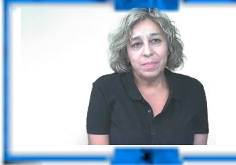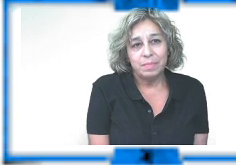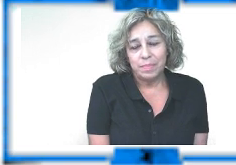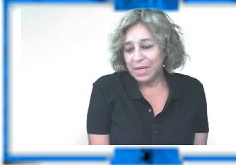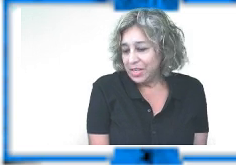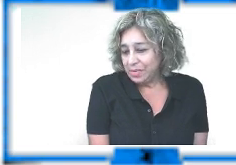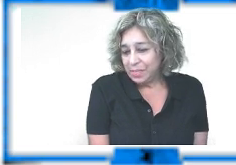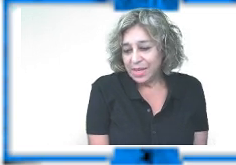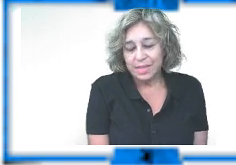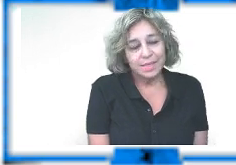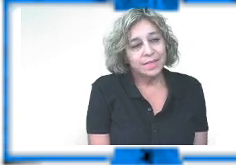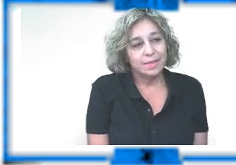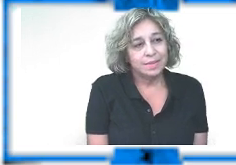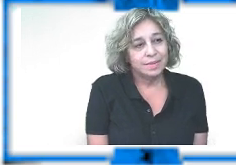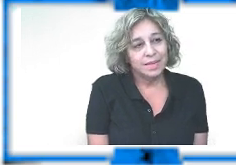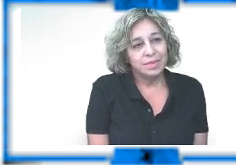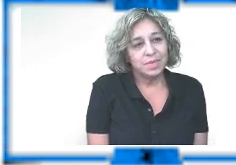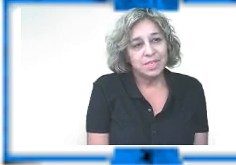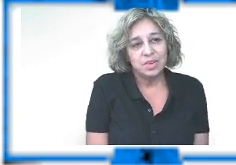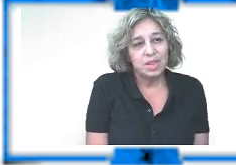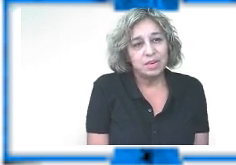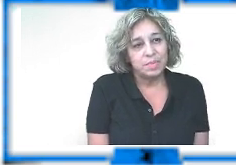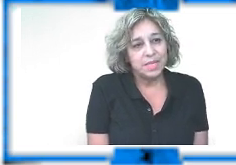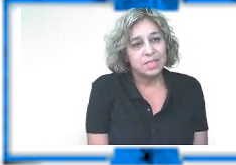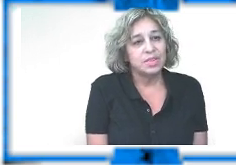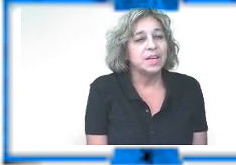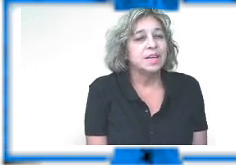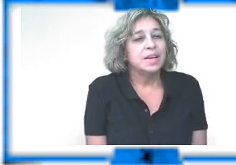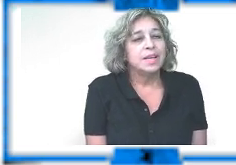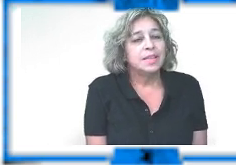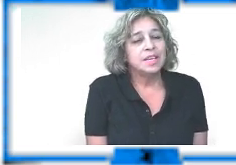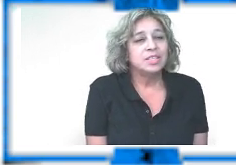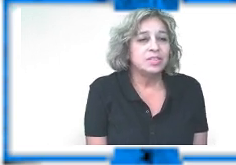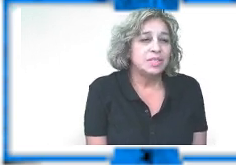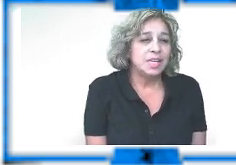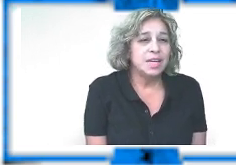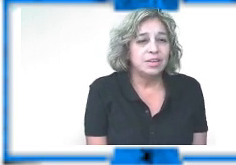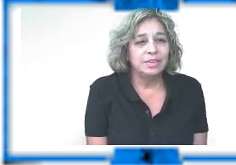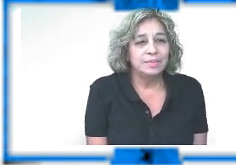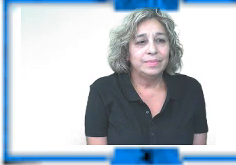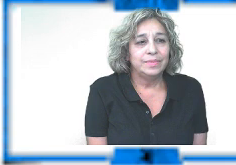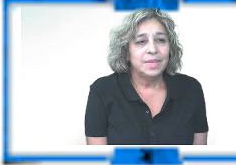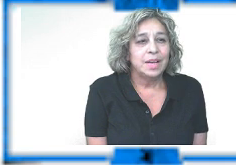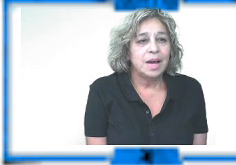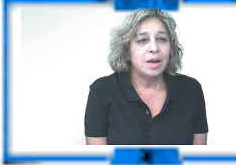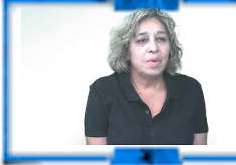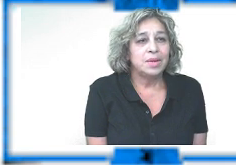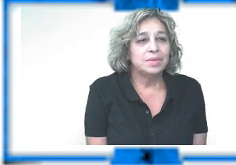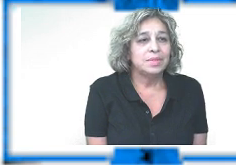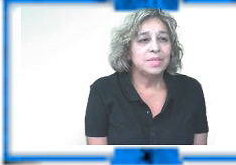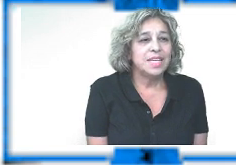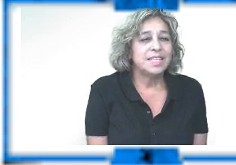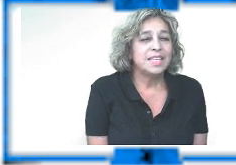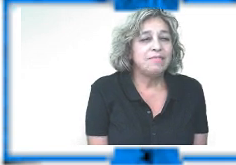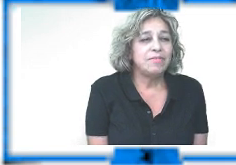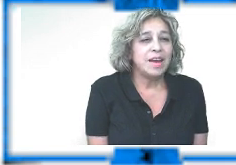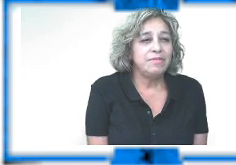of our budget because it was no longer being sold. They used to steal around